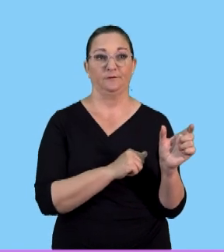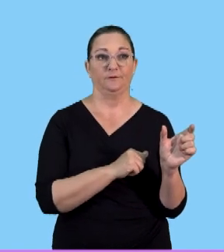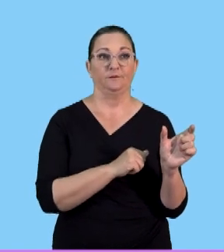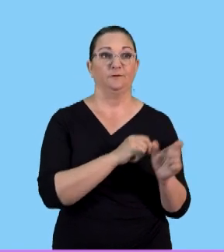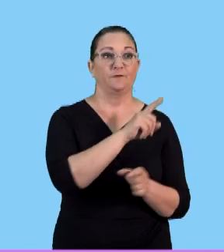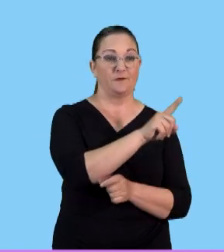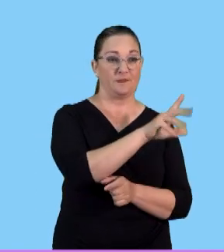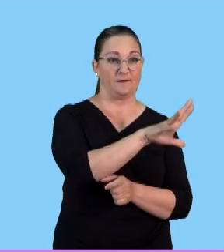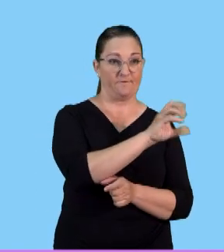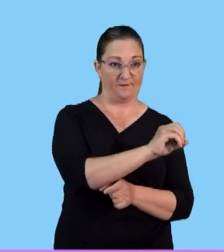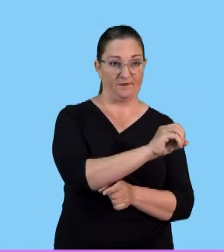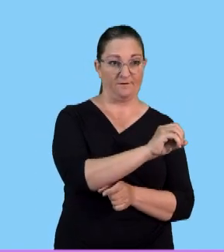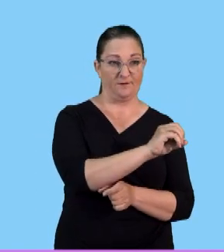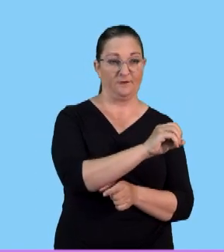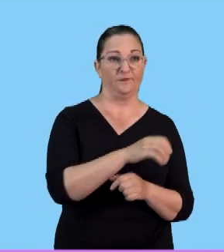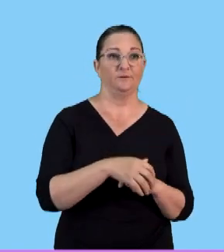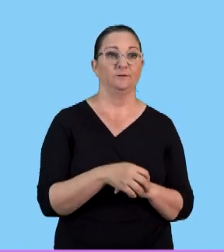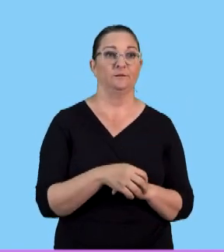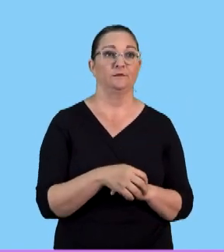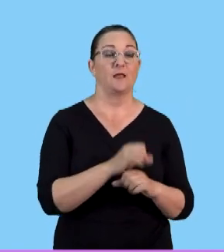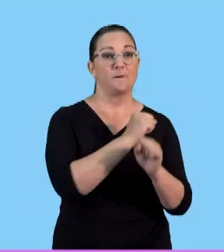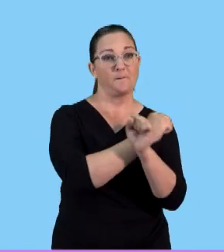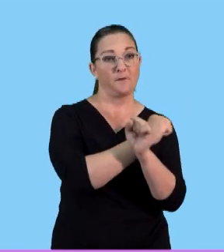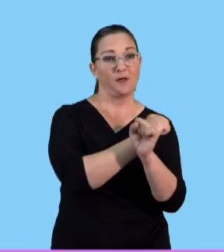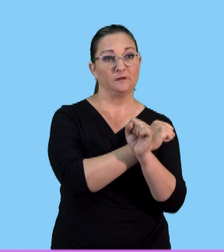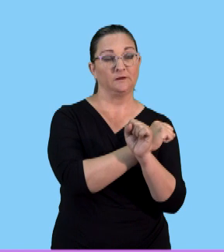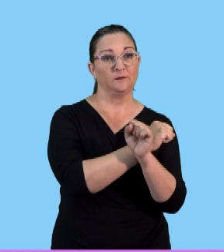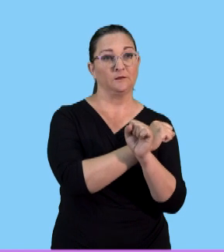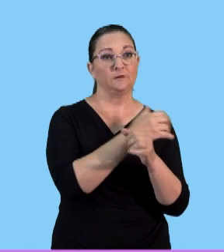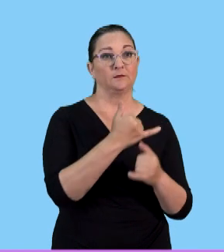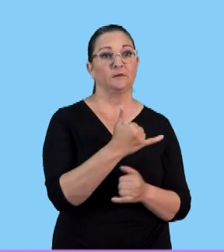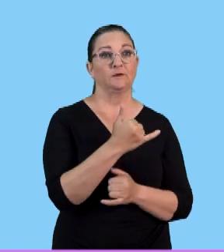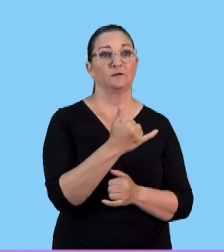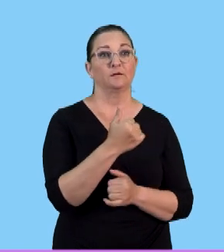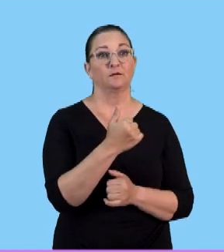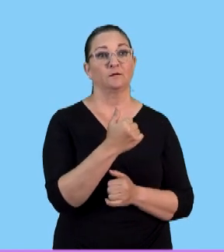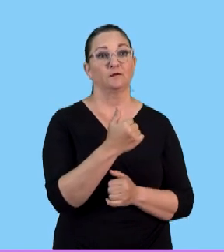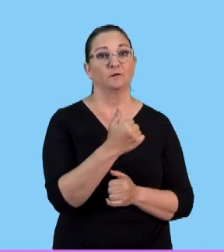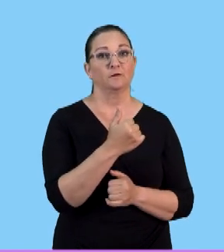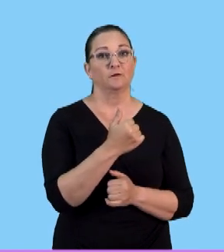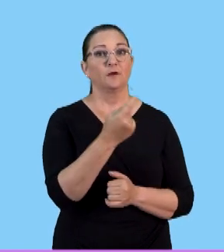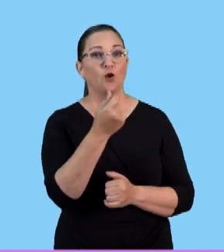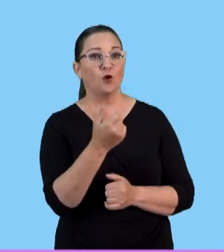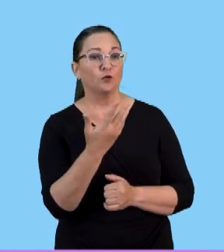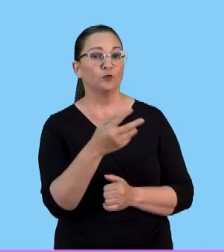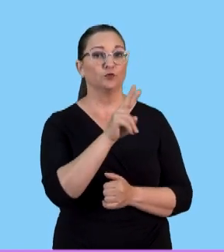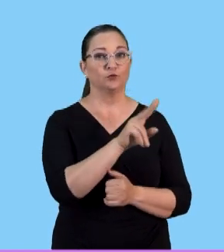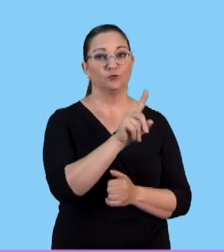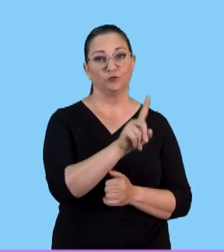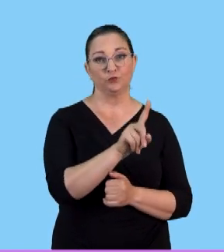we are taking there. 150 kilowatts, and we multiply that by the cost